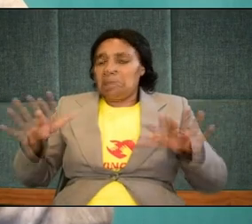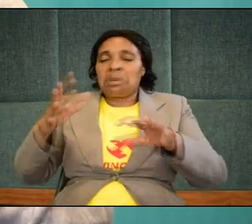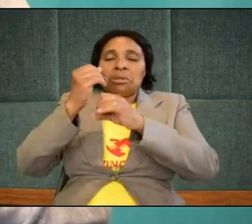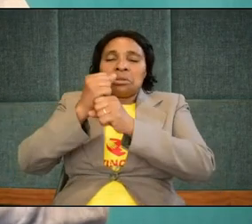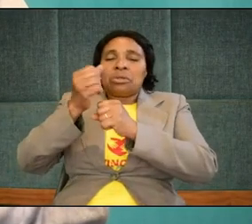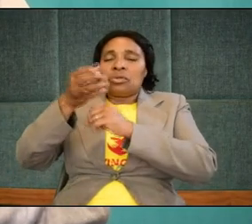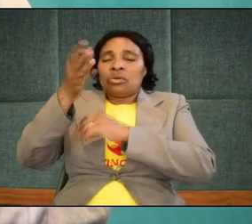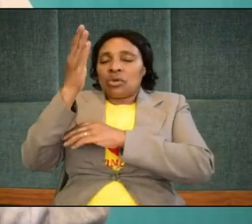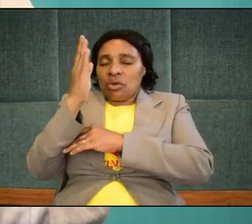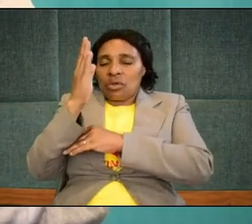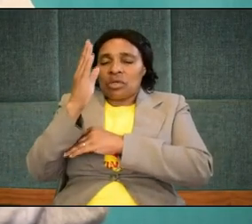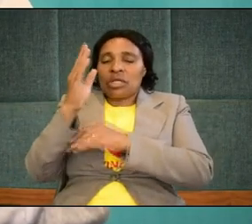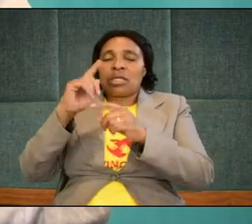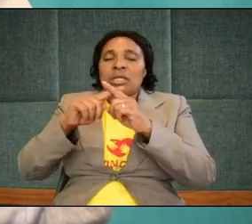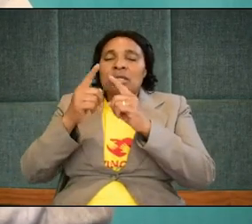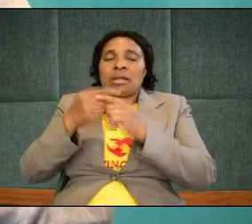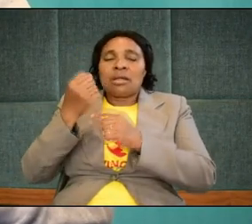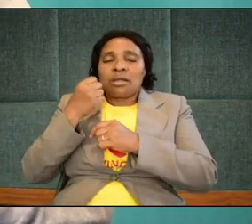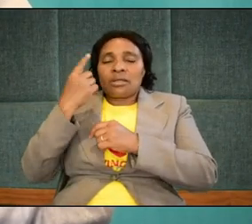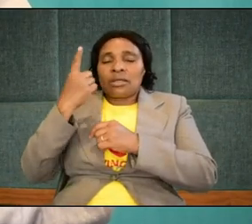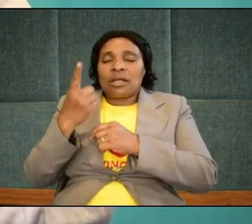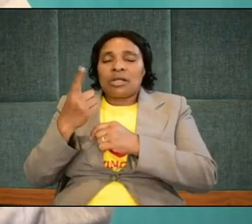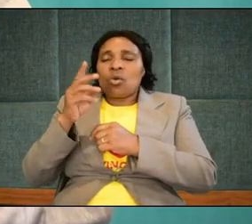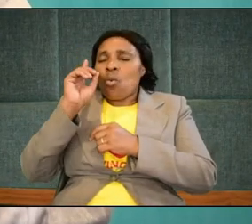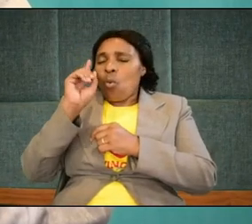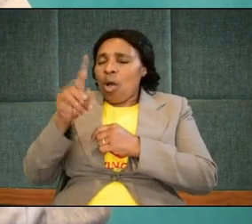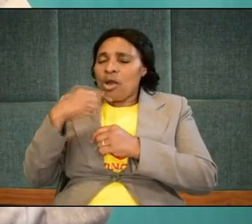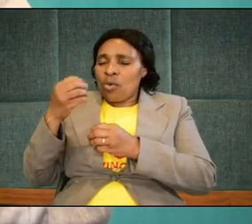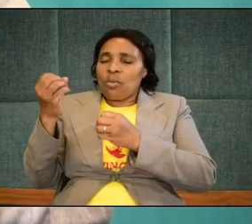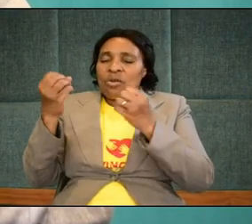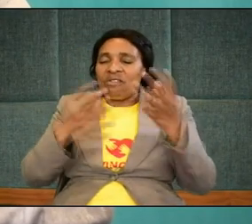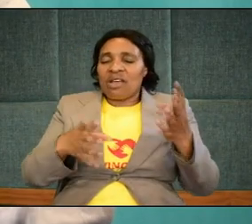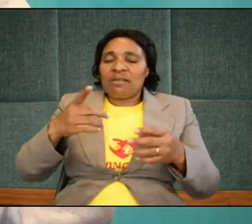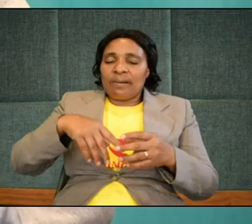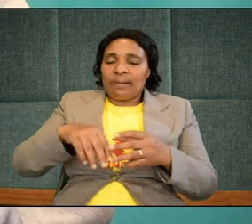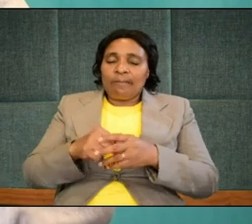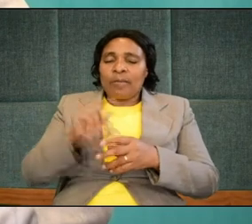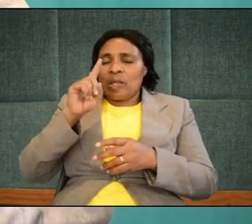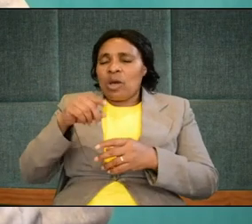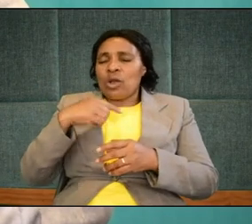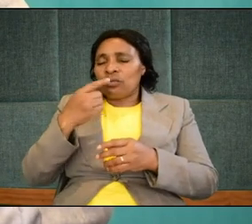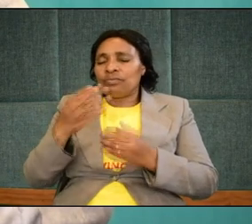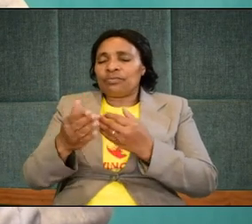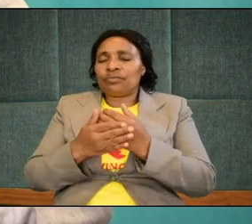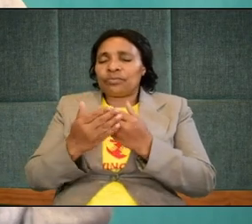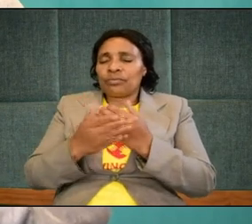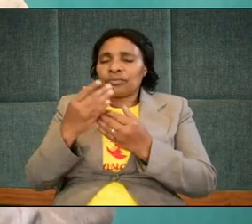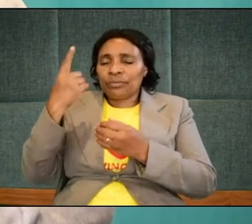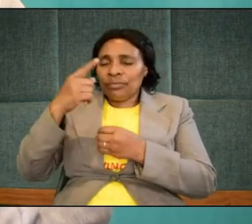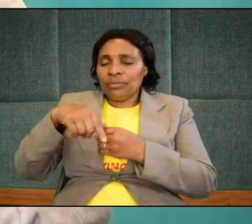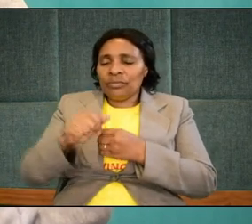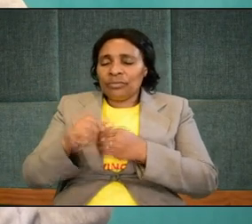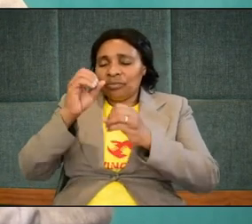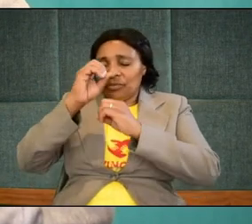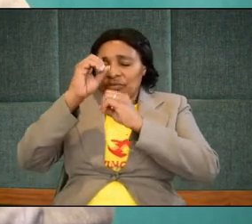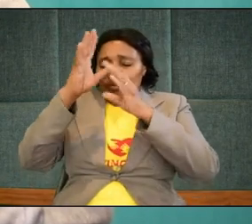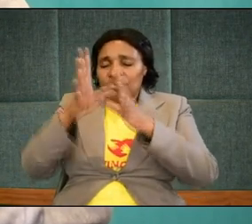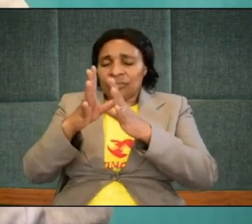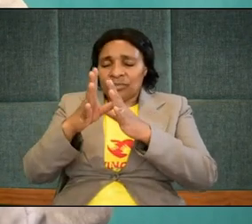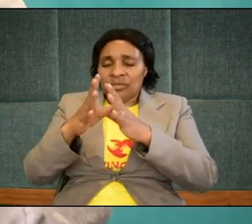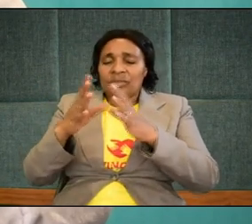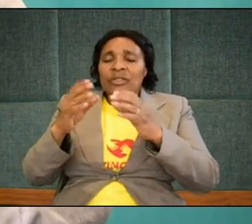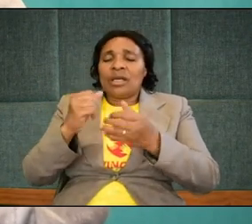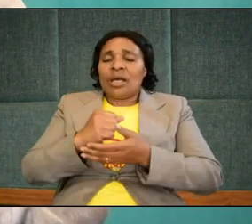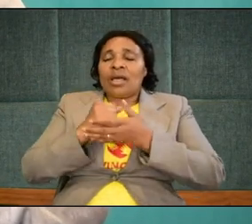should understand that you are the one who provides for us, and you are the one who cares for us. Father, I pray you to